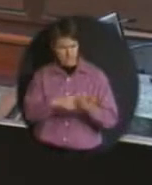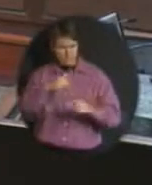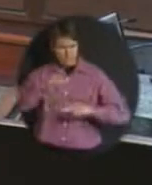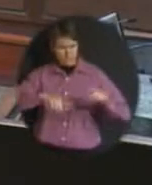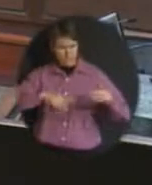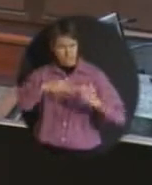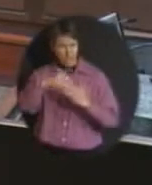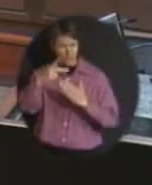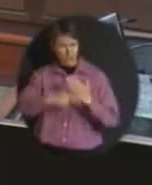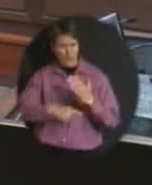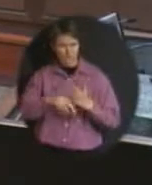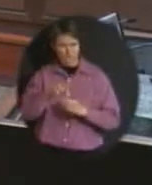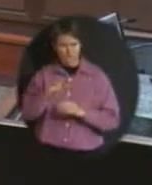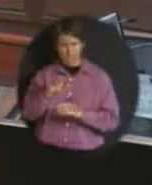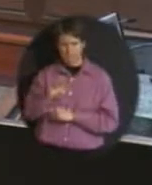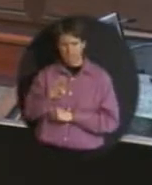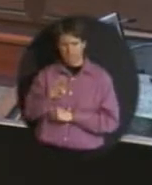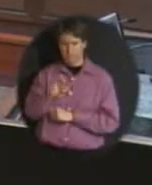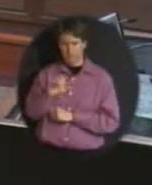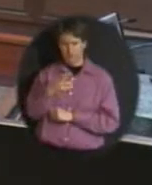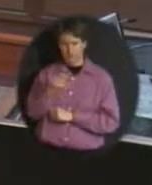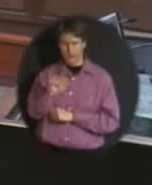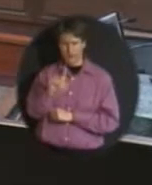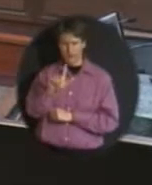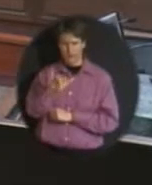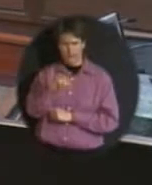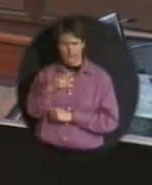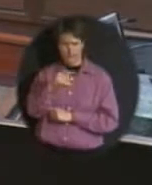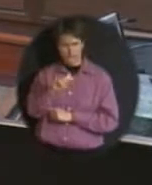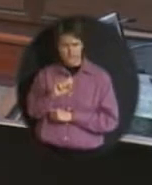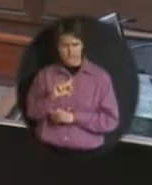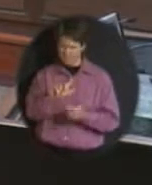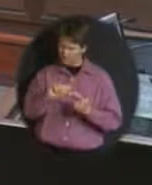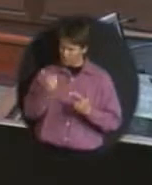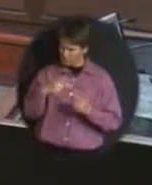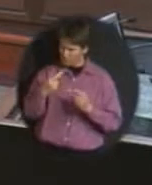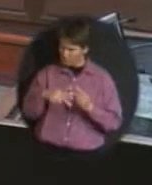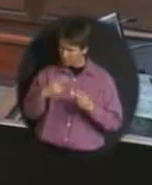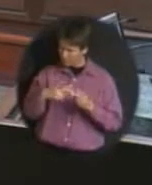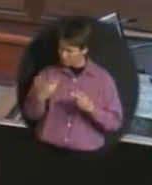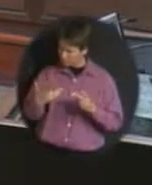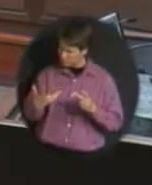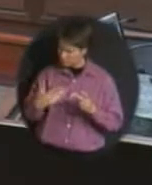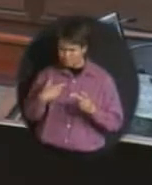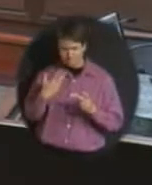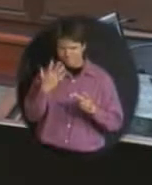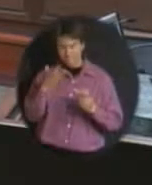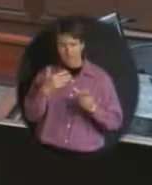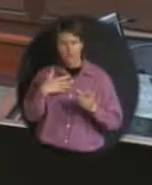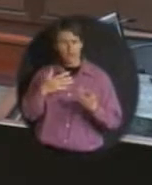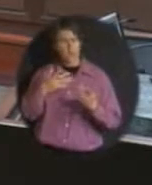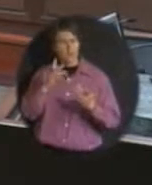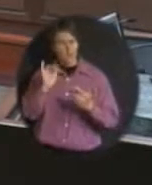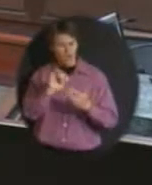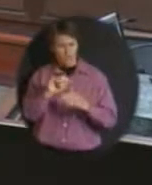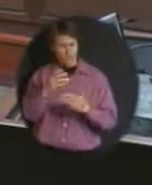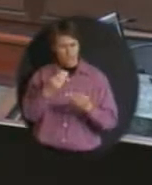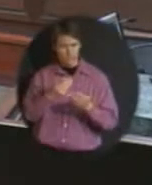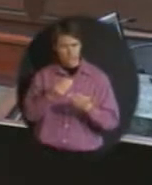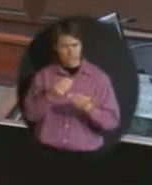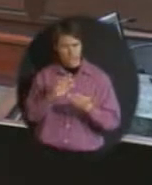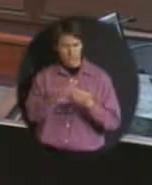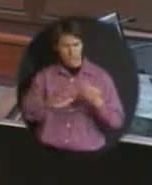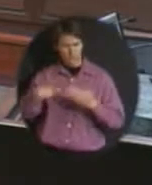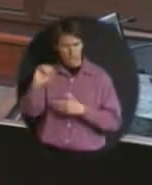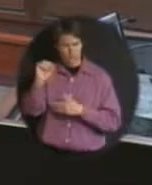Lights, what's the other one called? Anyway, and the scholarships, because the foundation has